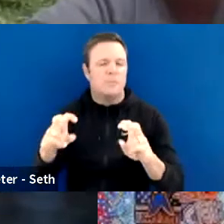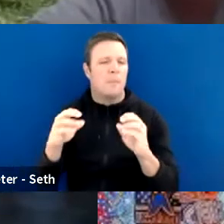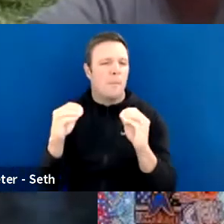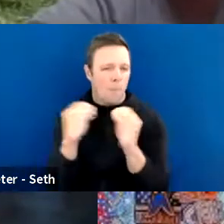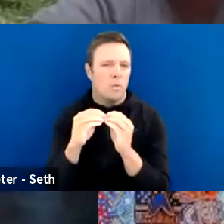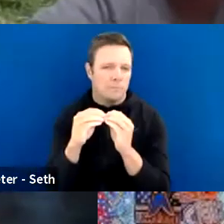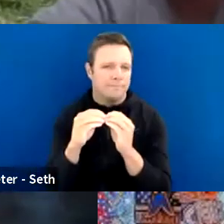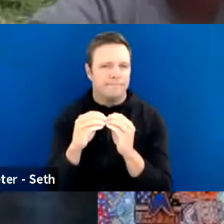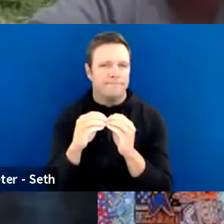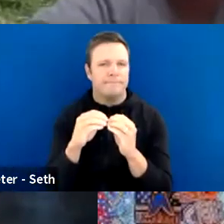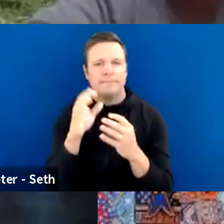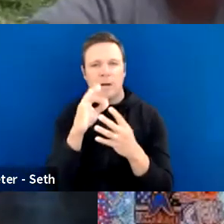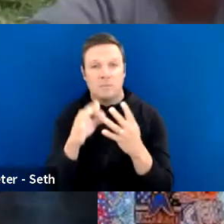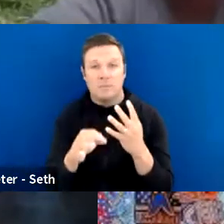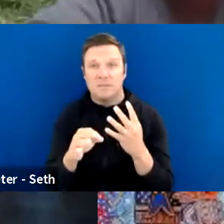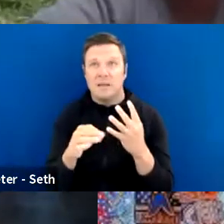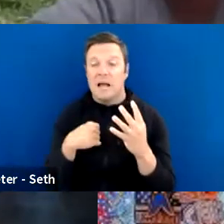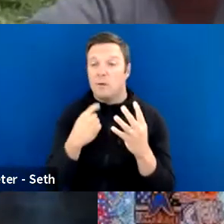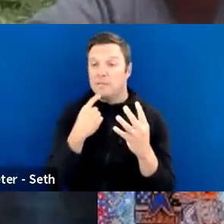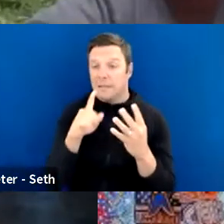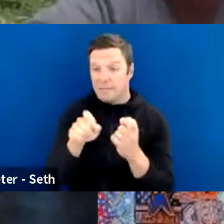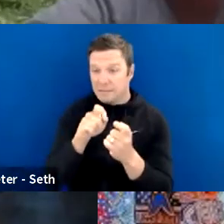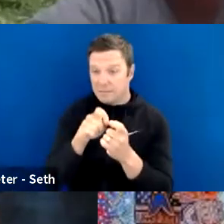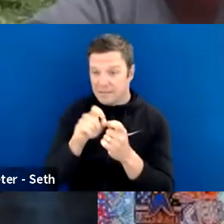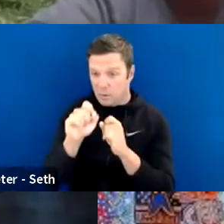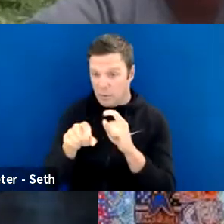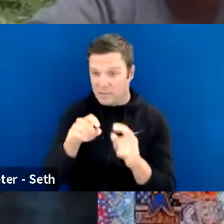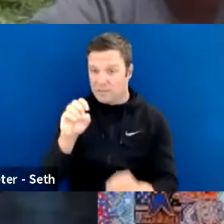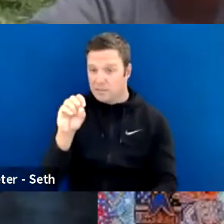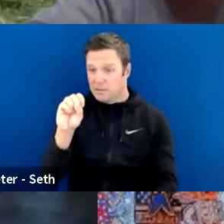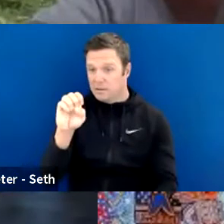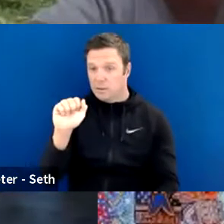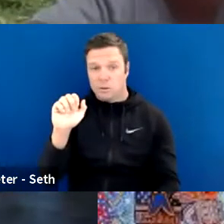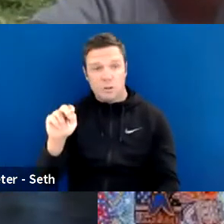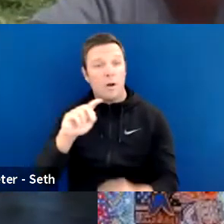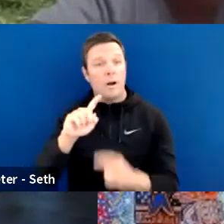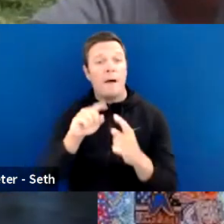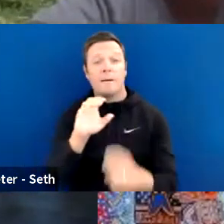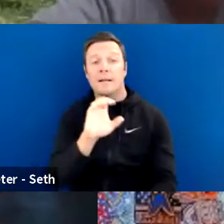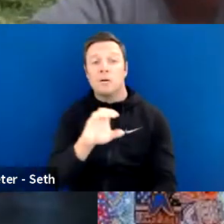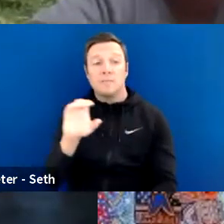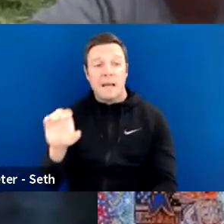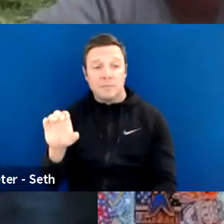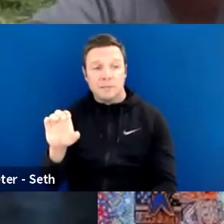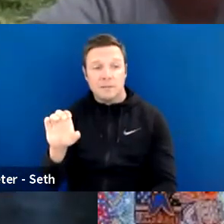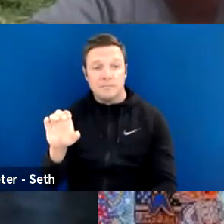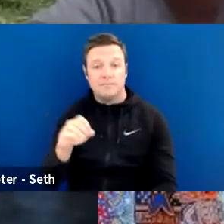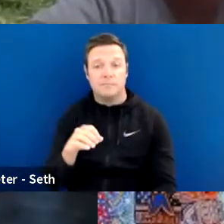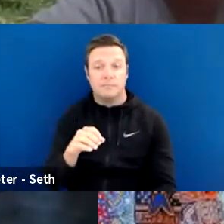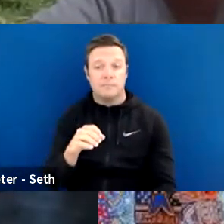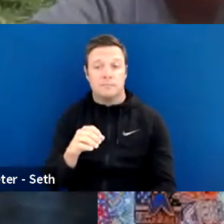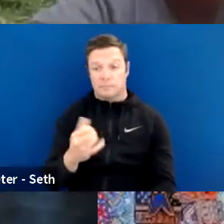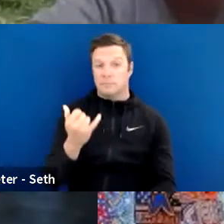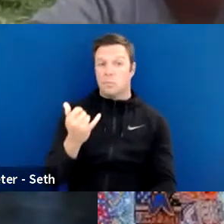I would say in the specific questions that you have, Sean, as far as captioning, we now